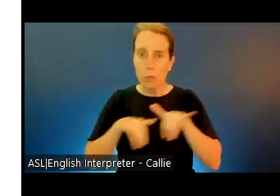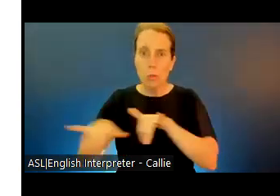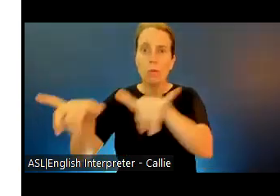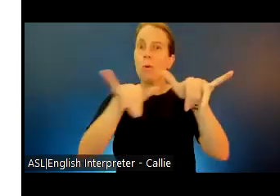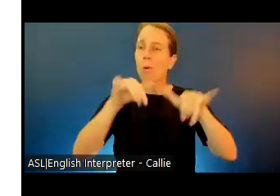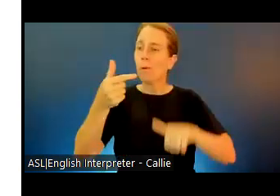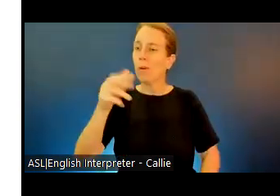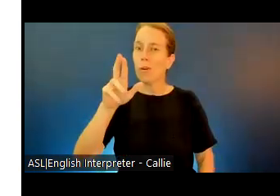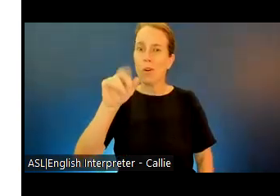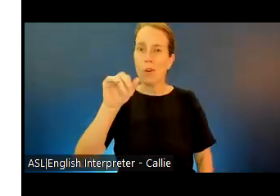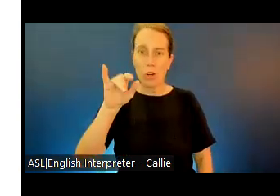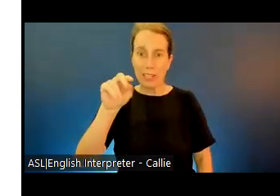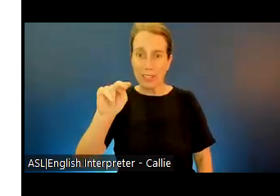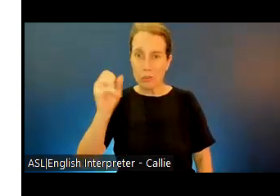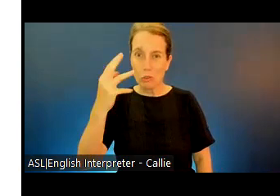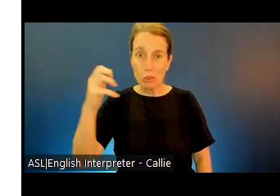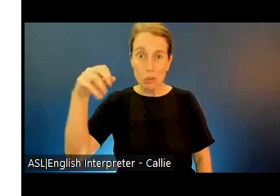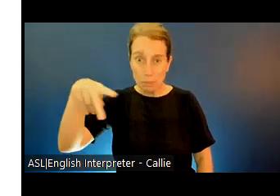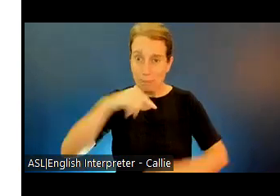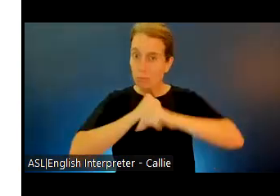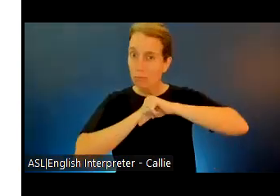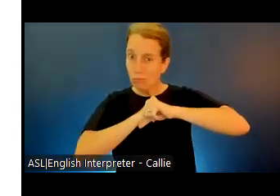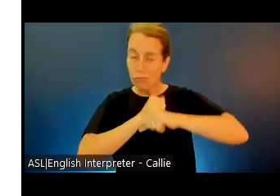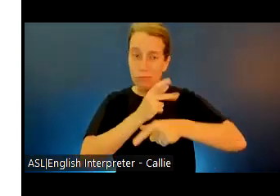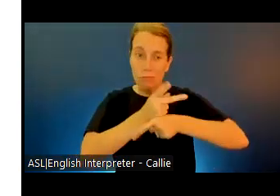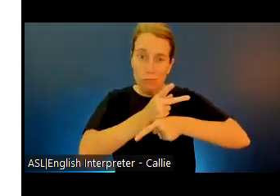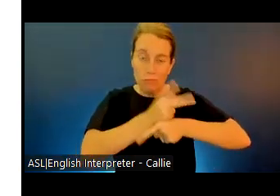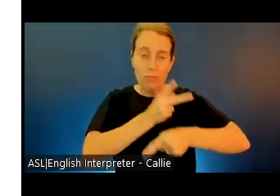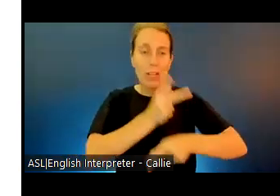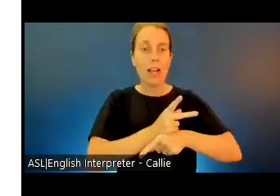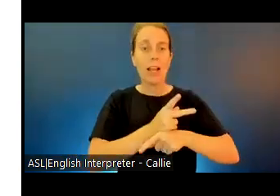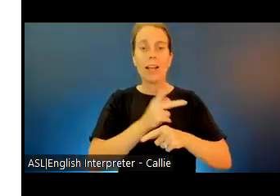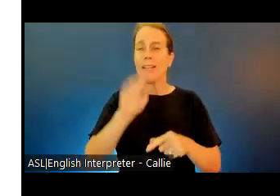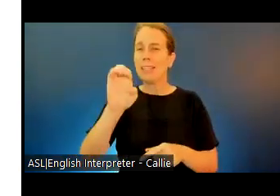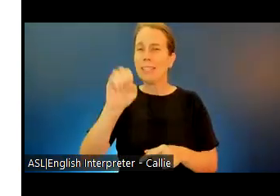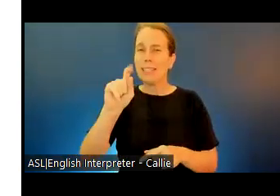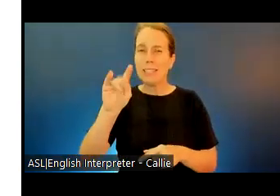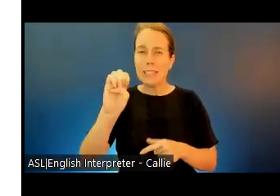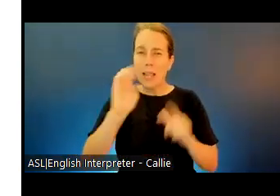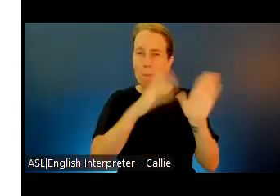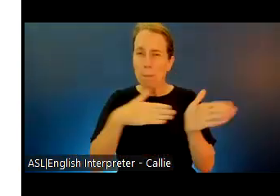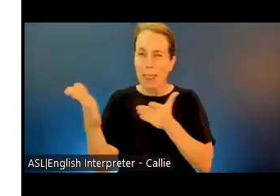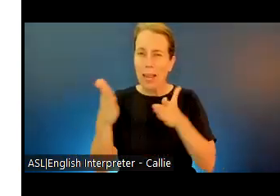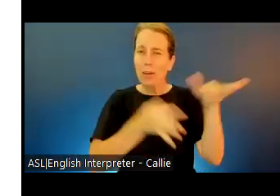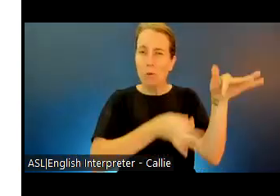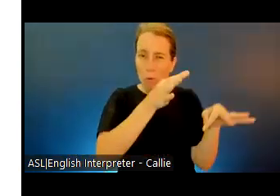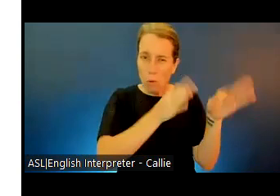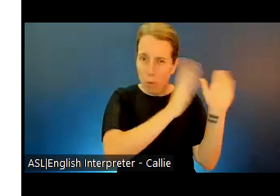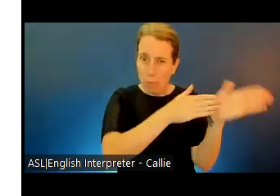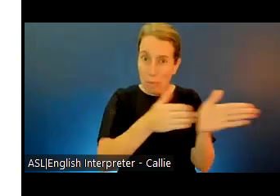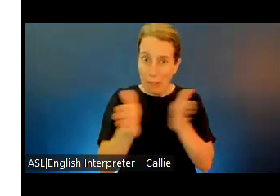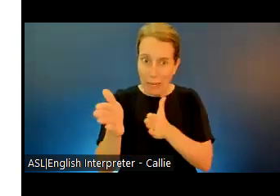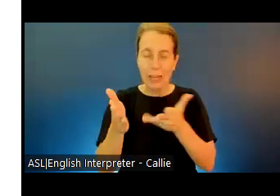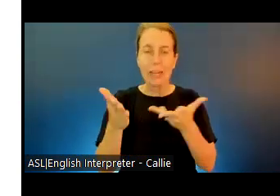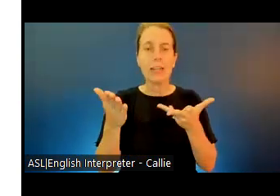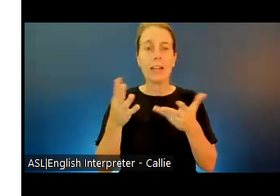planning, policies to help prevent neglect and abuse, things such as fines and fees. We recently did a listening session in the